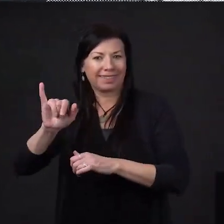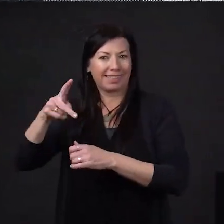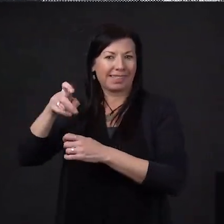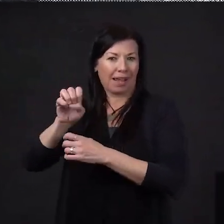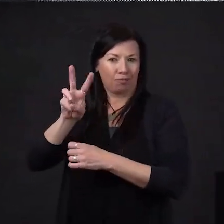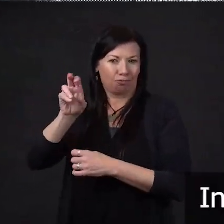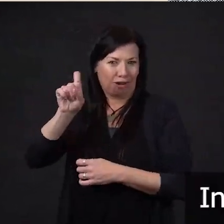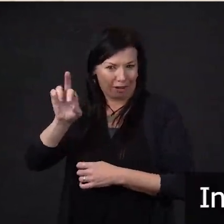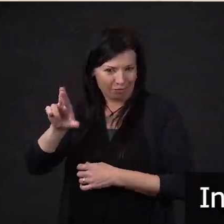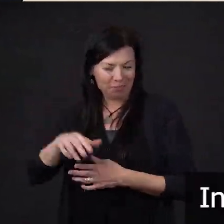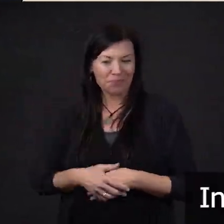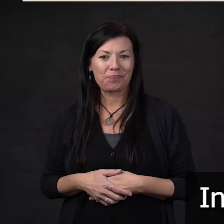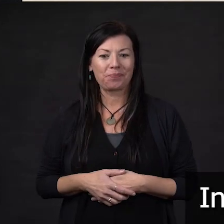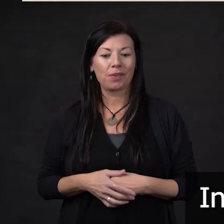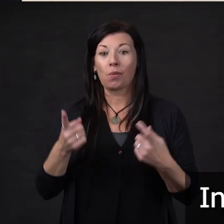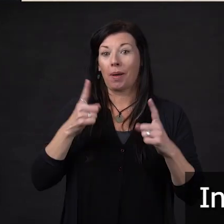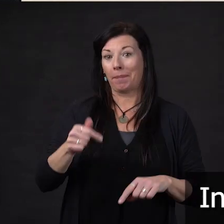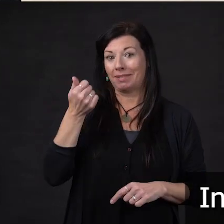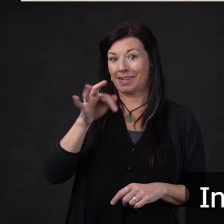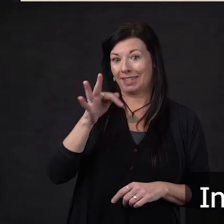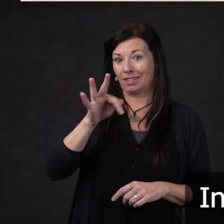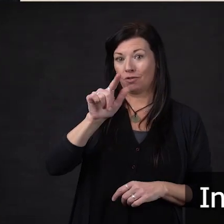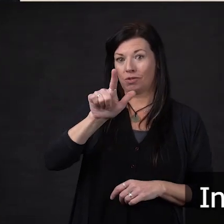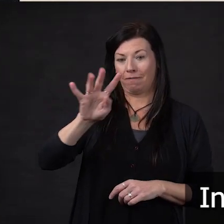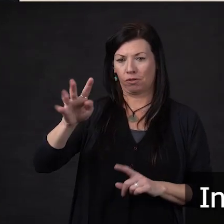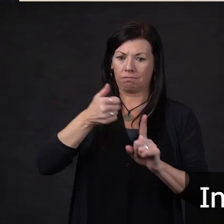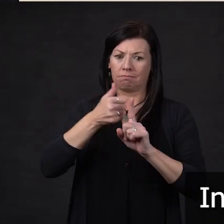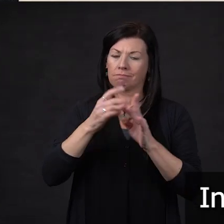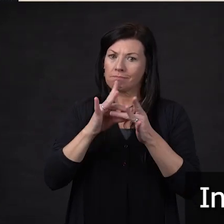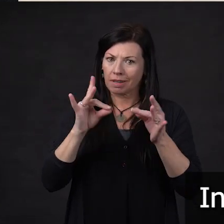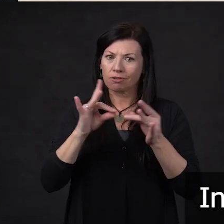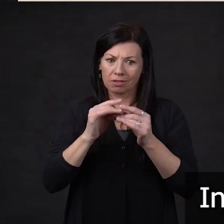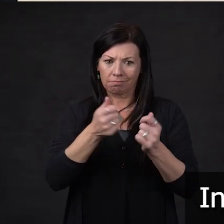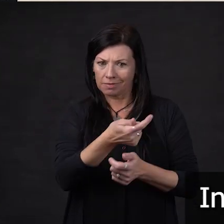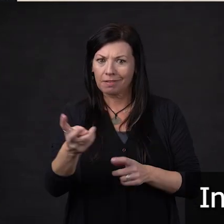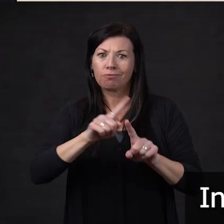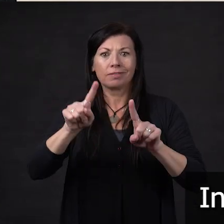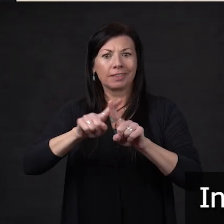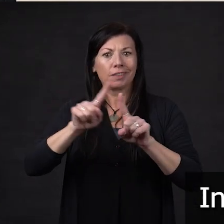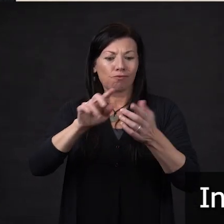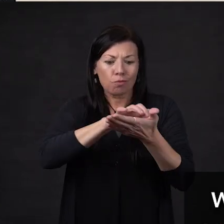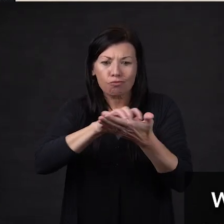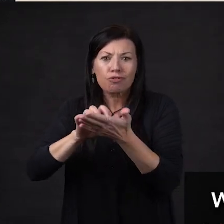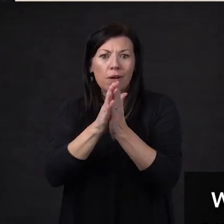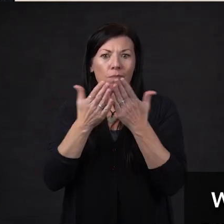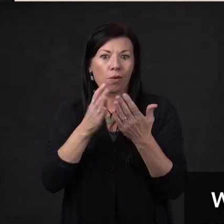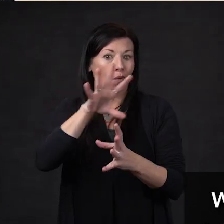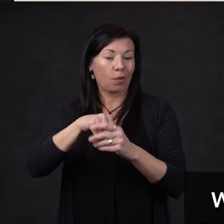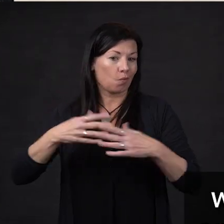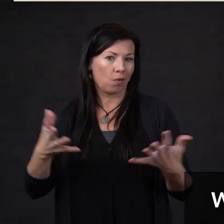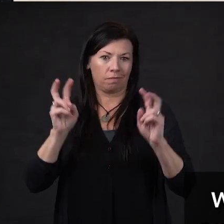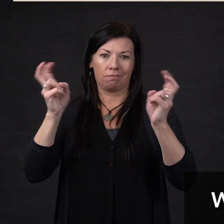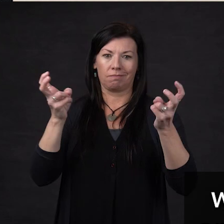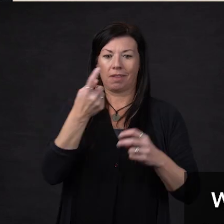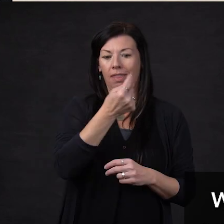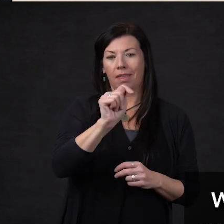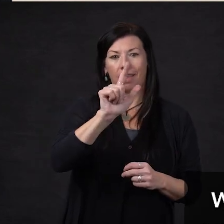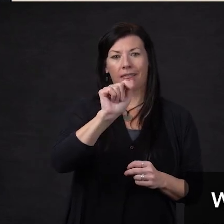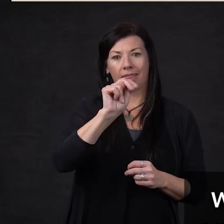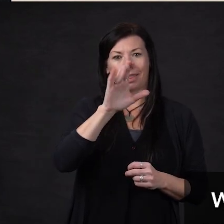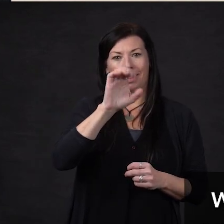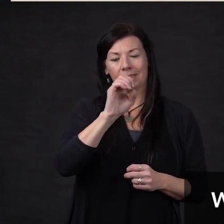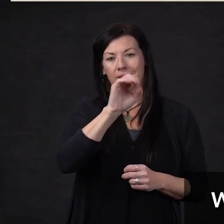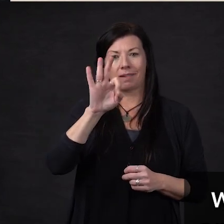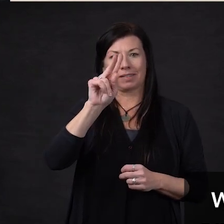and book covers. In 1924, student William Wood notes the Braille books he's read, which include The Lance of Kanana